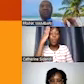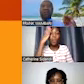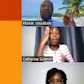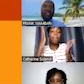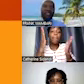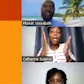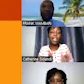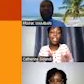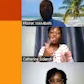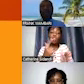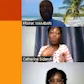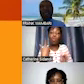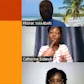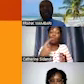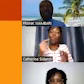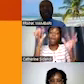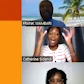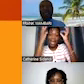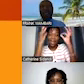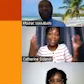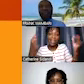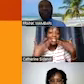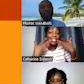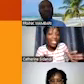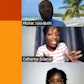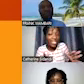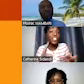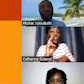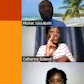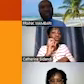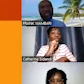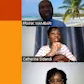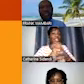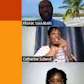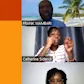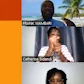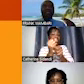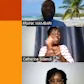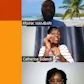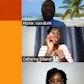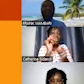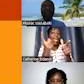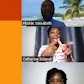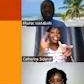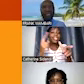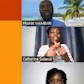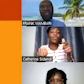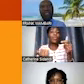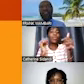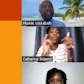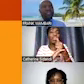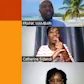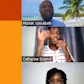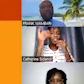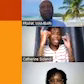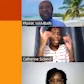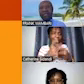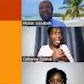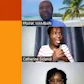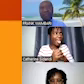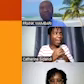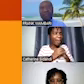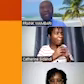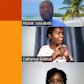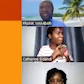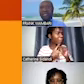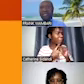the wedding, they stayed for 2 years and the wife just left with somebody else. And that